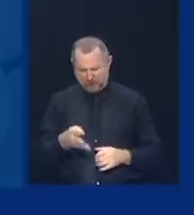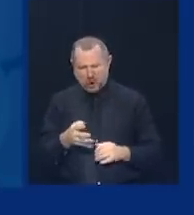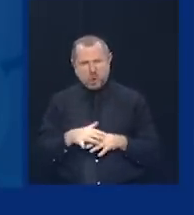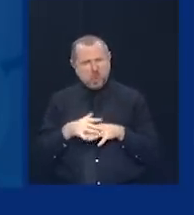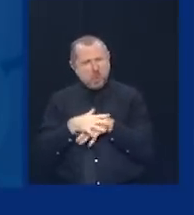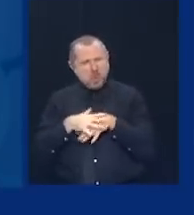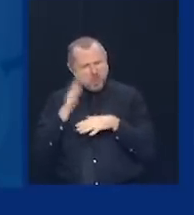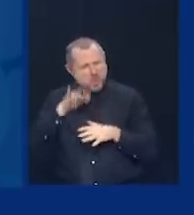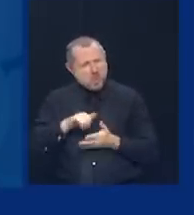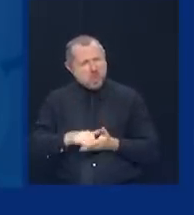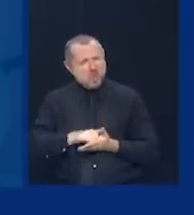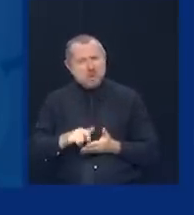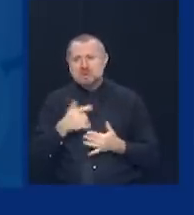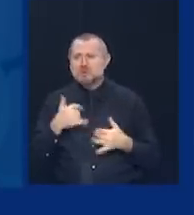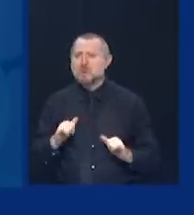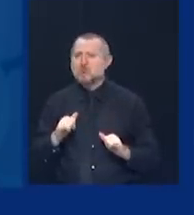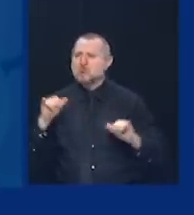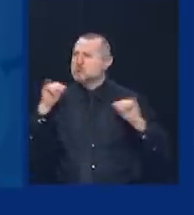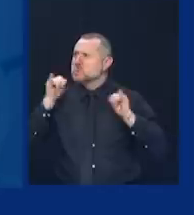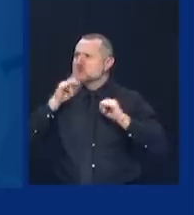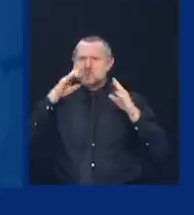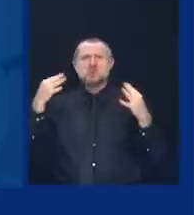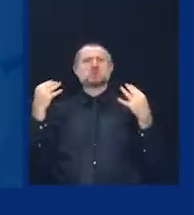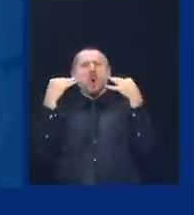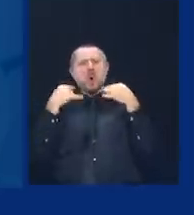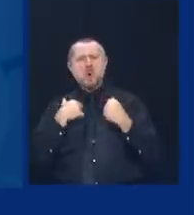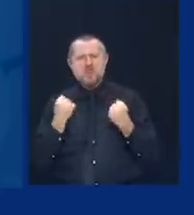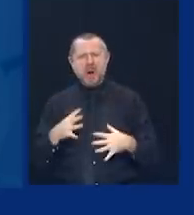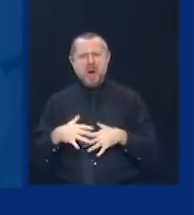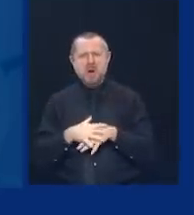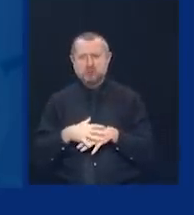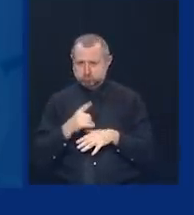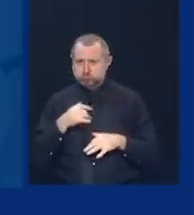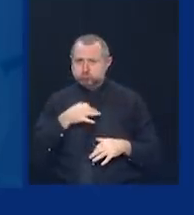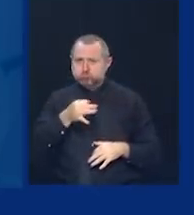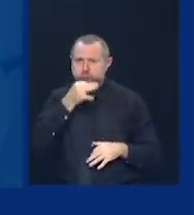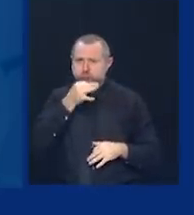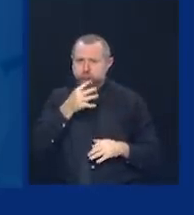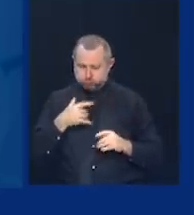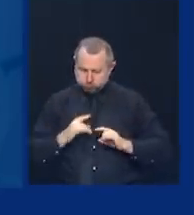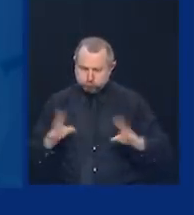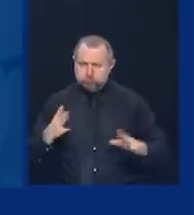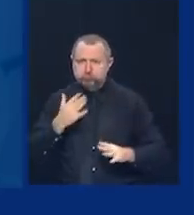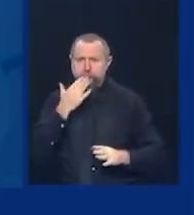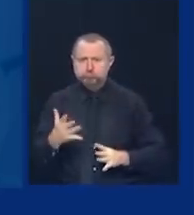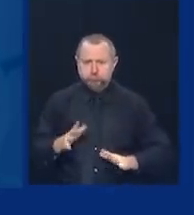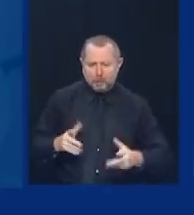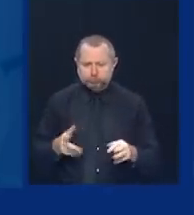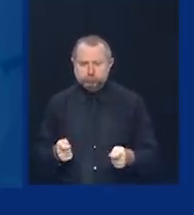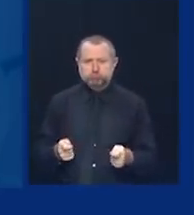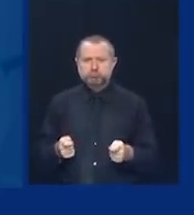And New Yorkers deserve credit because they have done a phenomenal job.